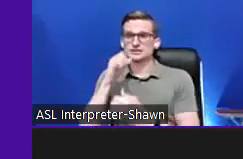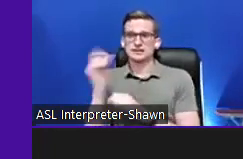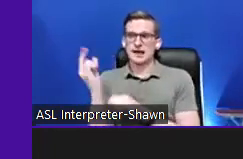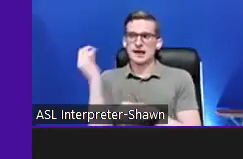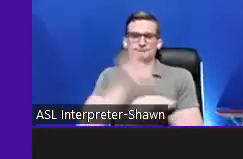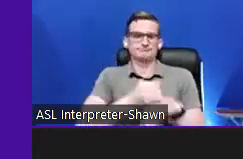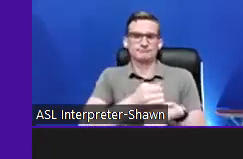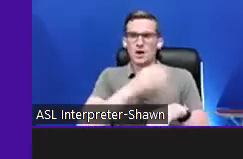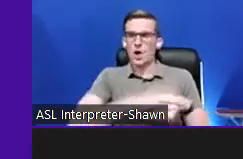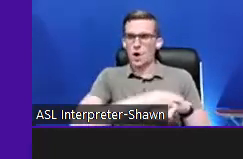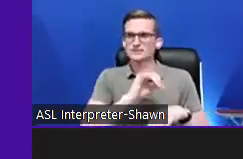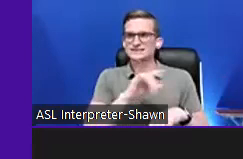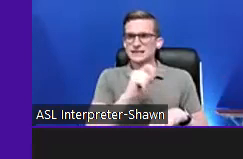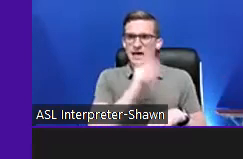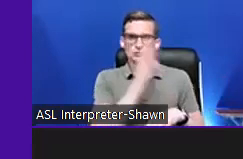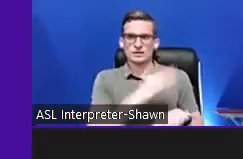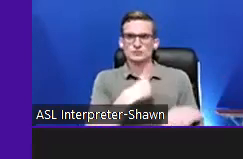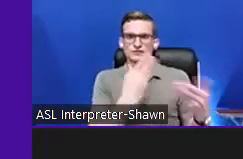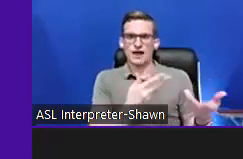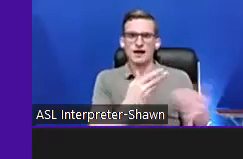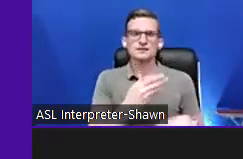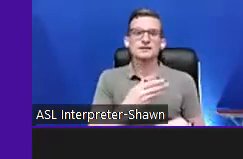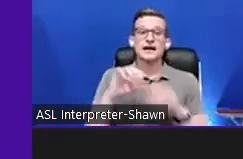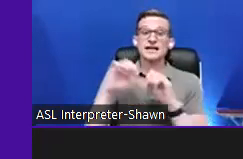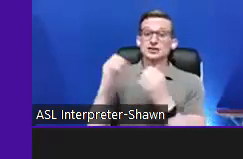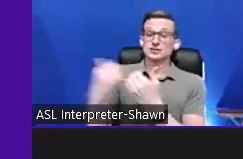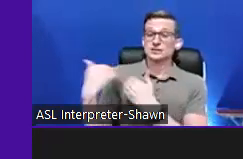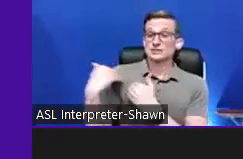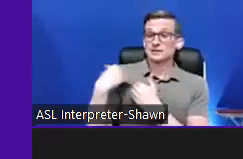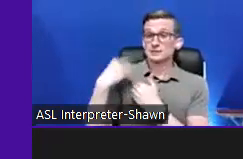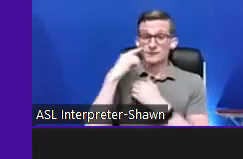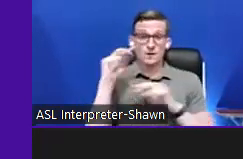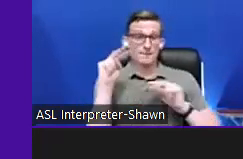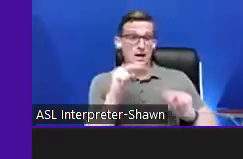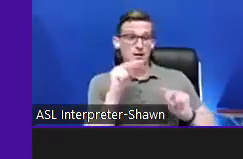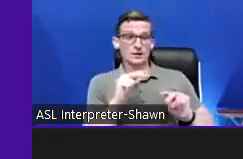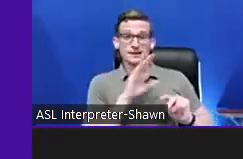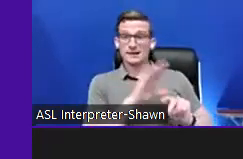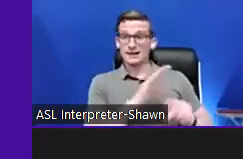for monitoring of the individual's engagement in services and coordinating care as needed.